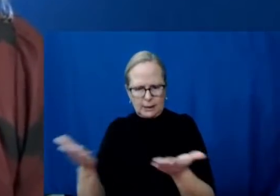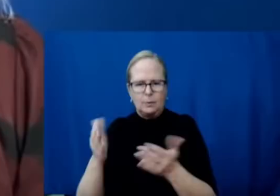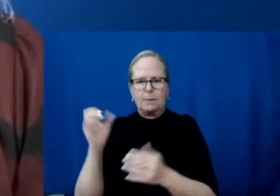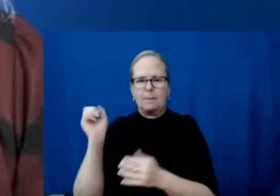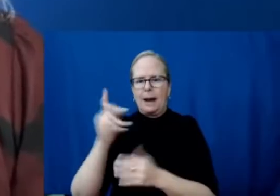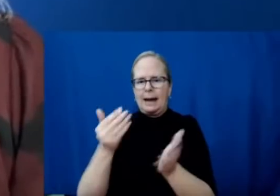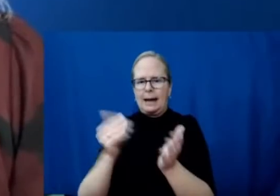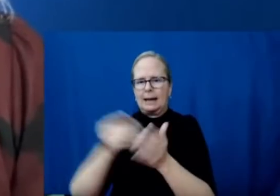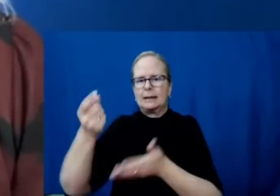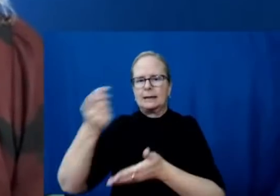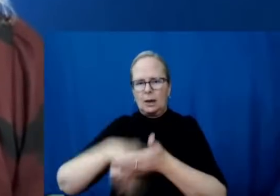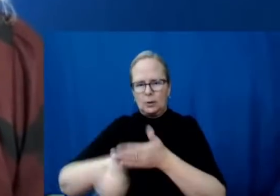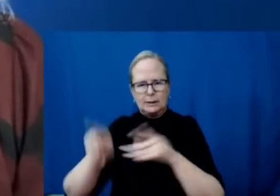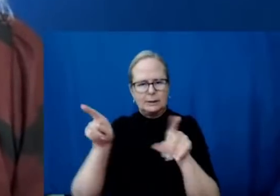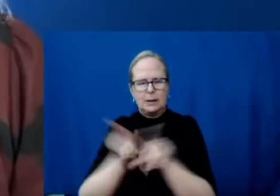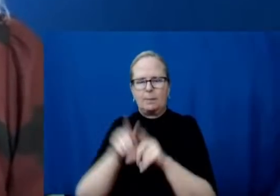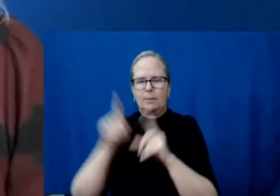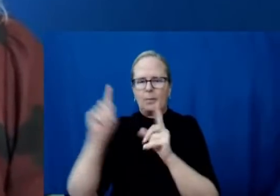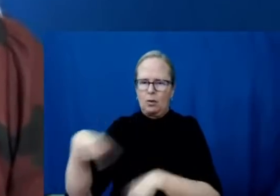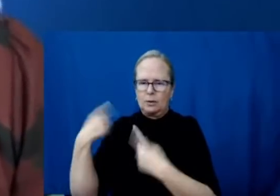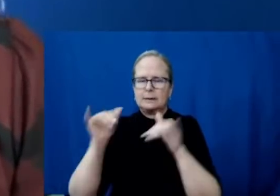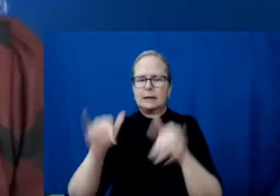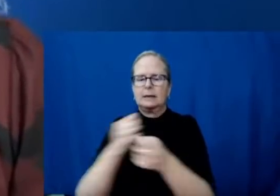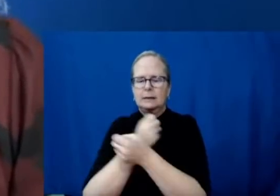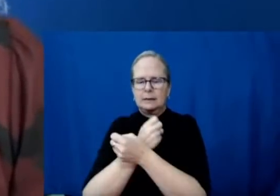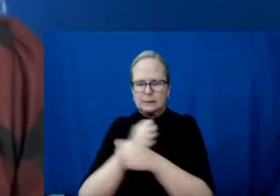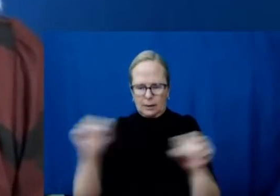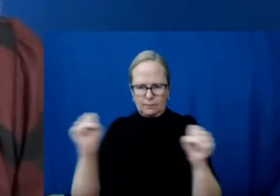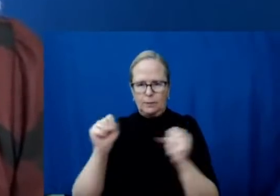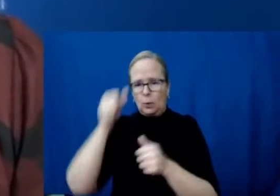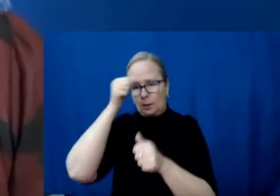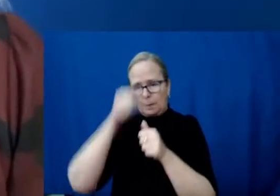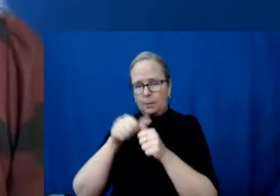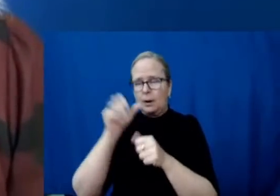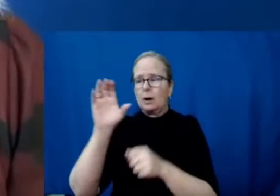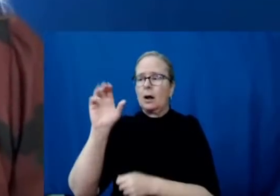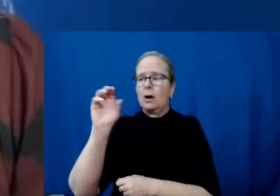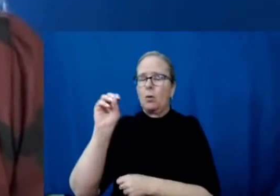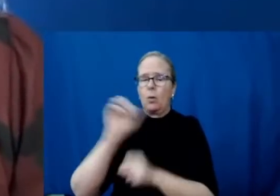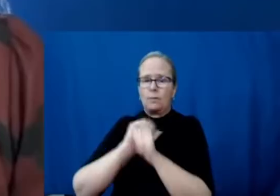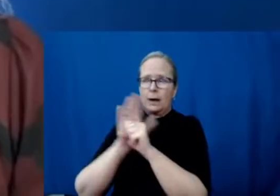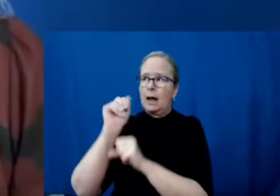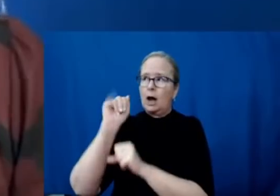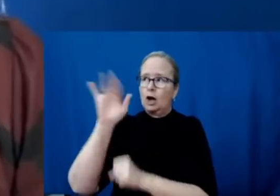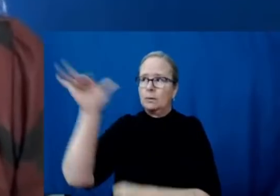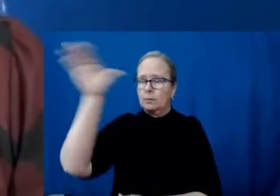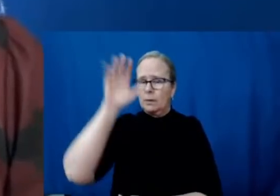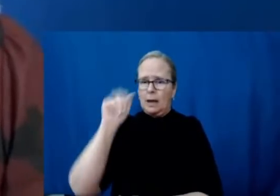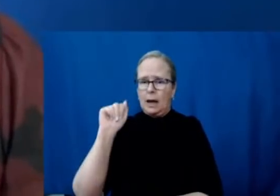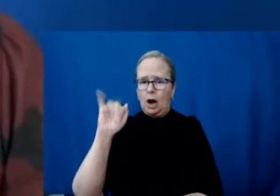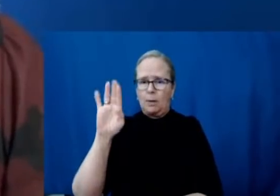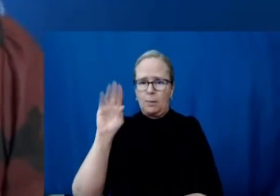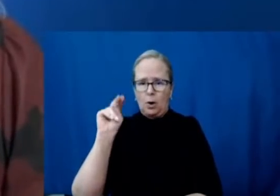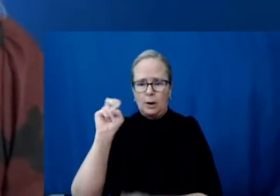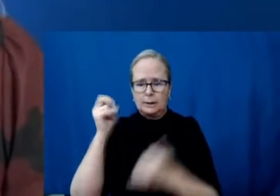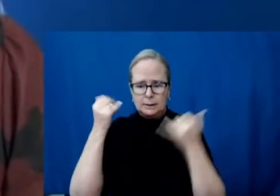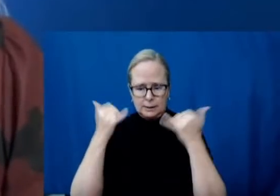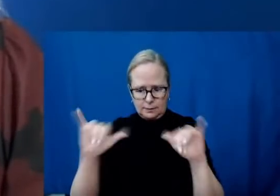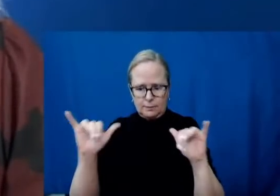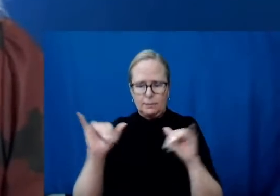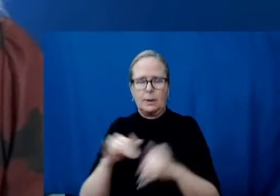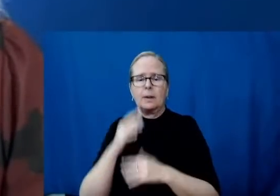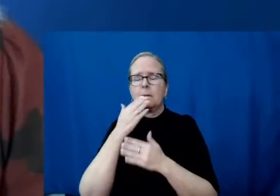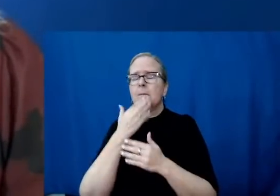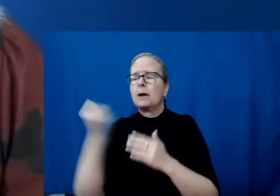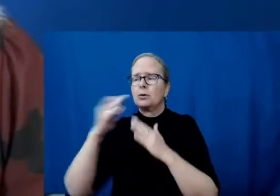next week. As always, stay safe, Alberta. Remember, COVID-19 is airborne. Wear the